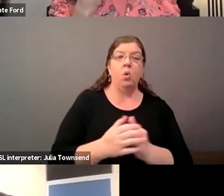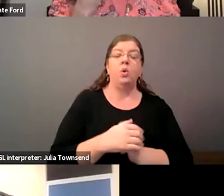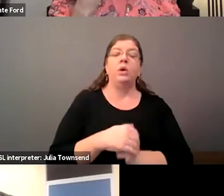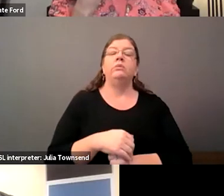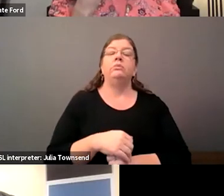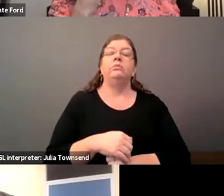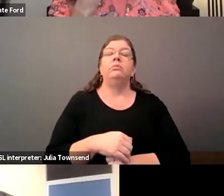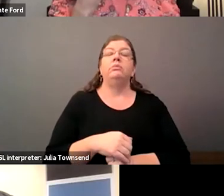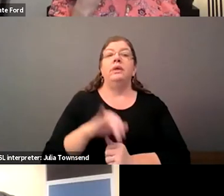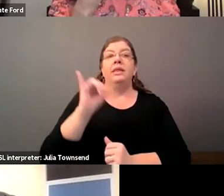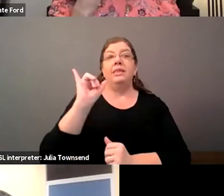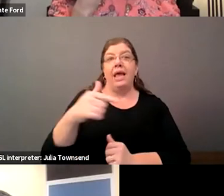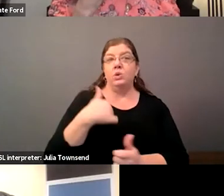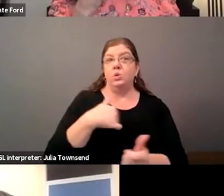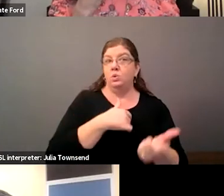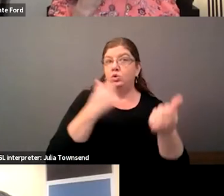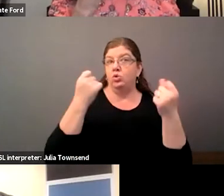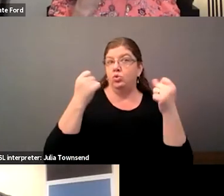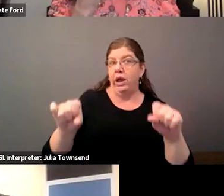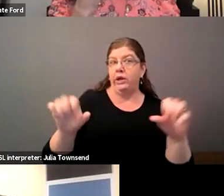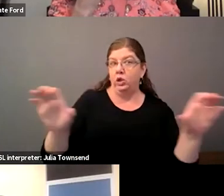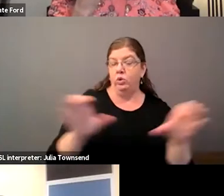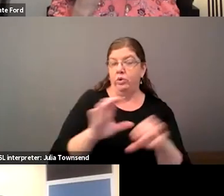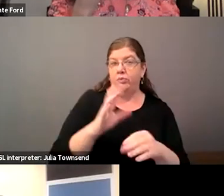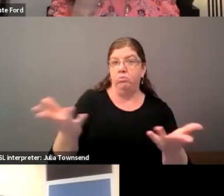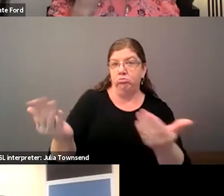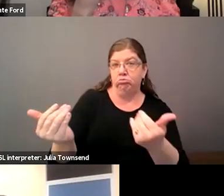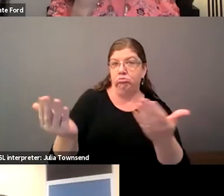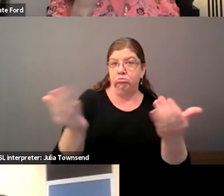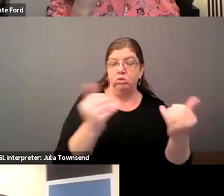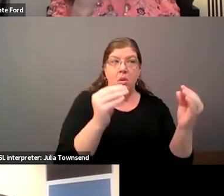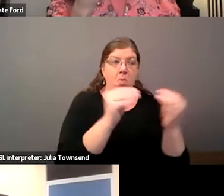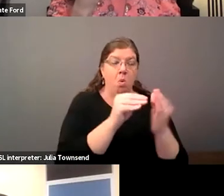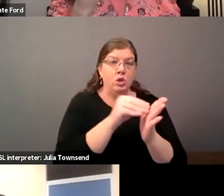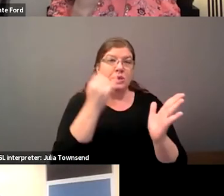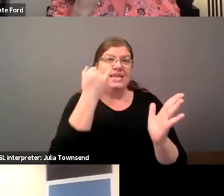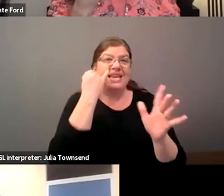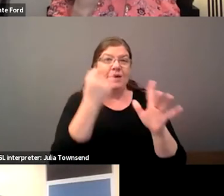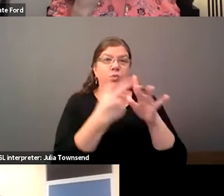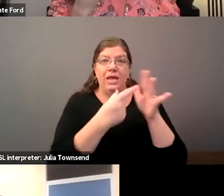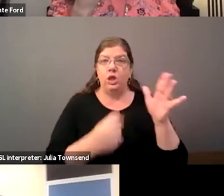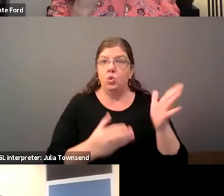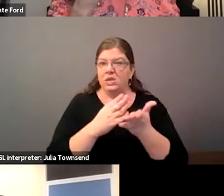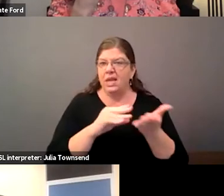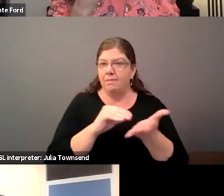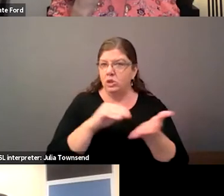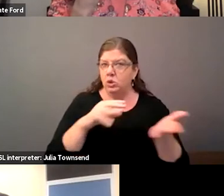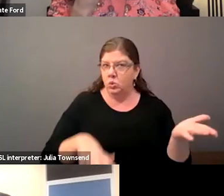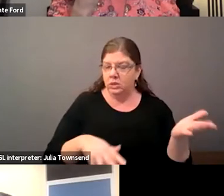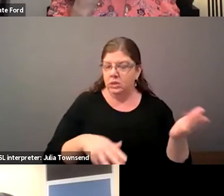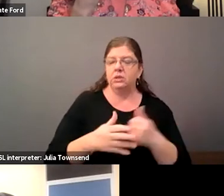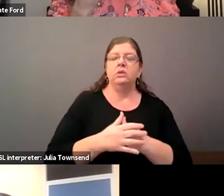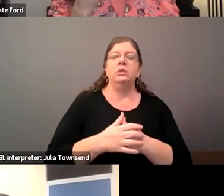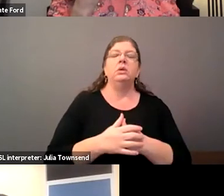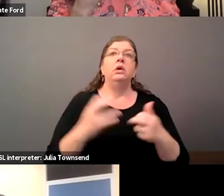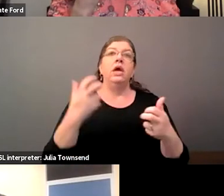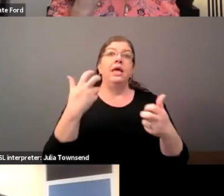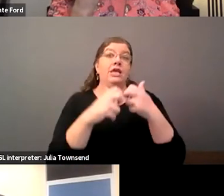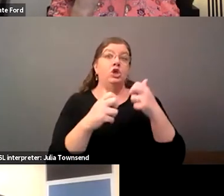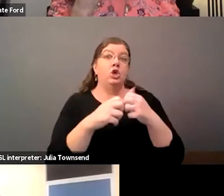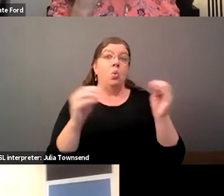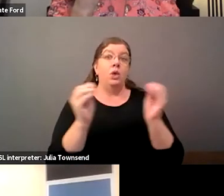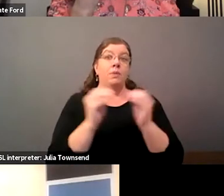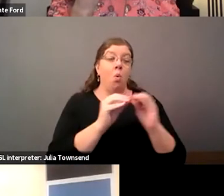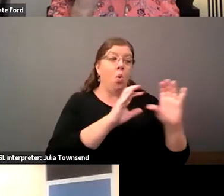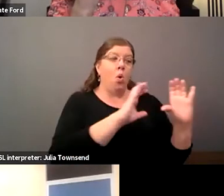that's how we're trying to bring more and more students in if we lose students the issue with having more cohorts